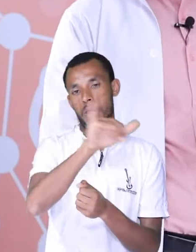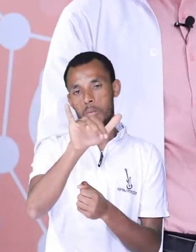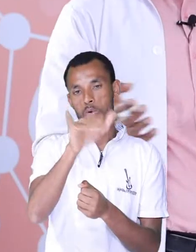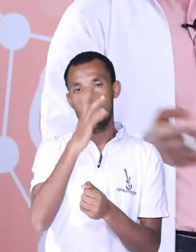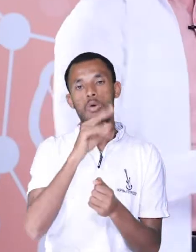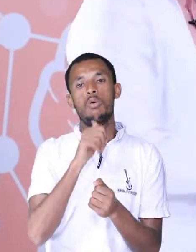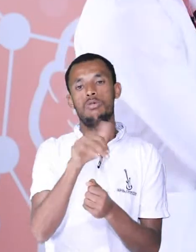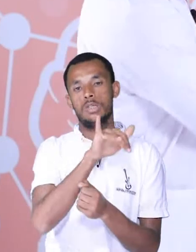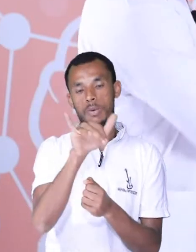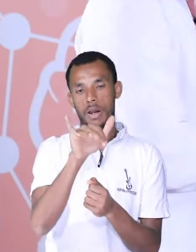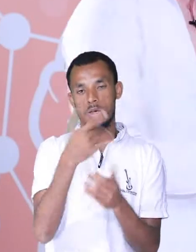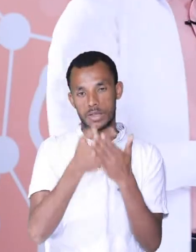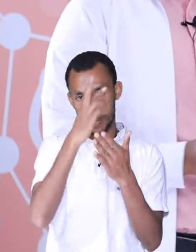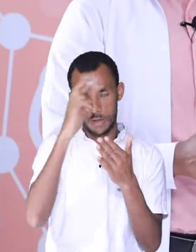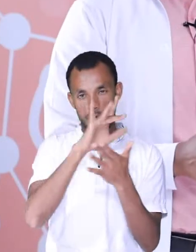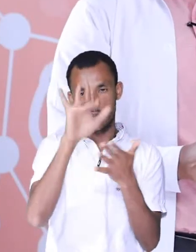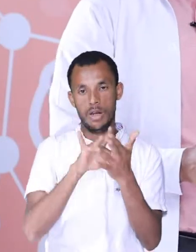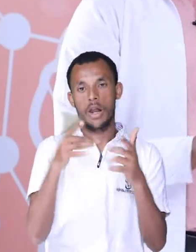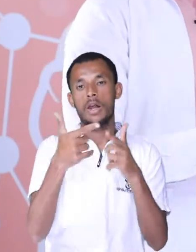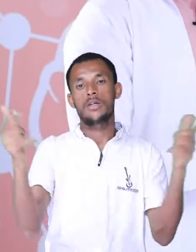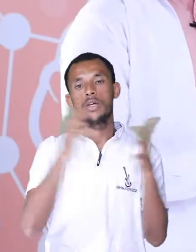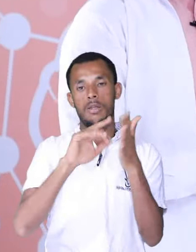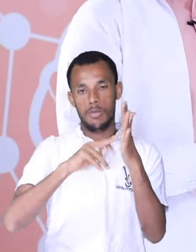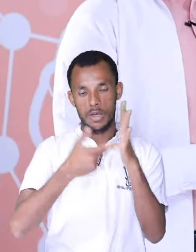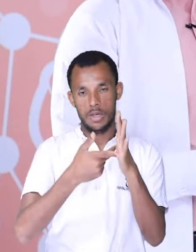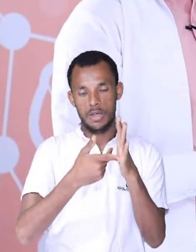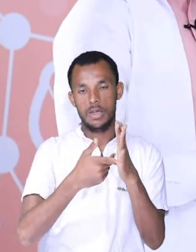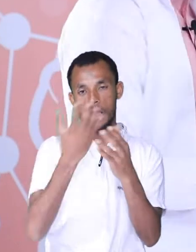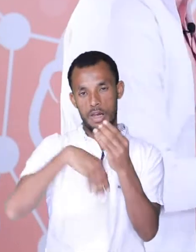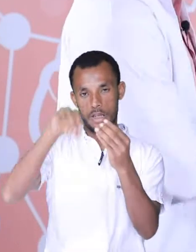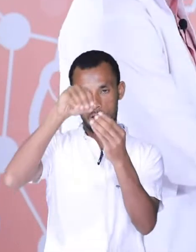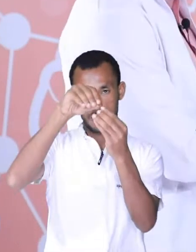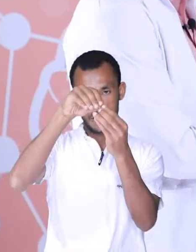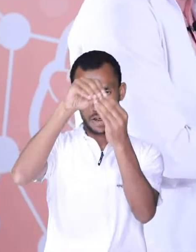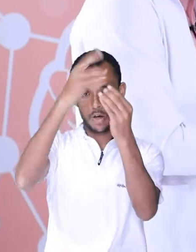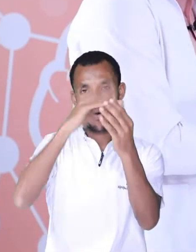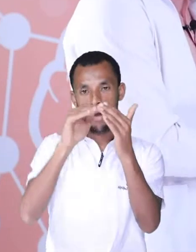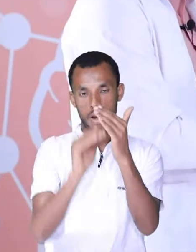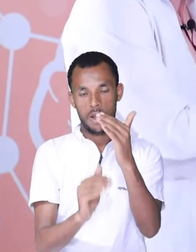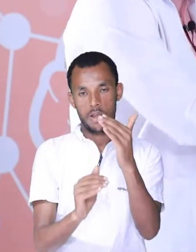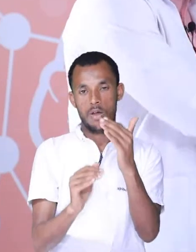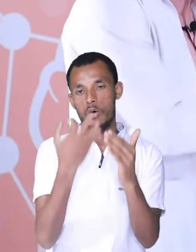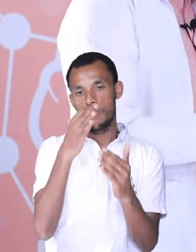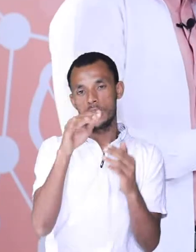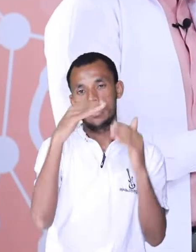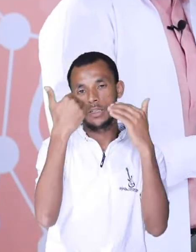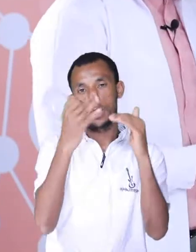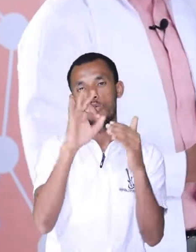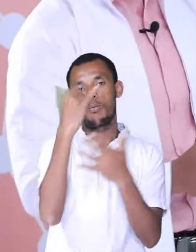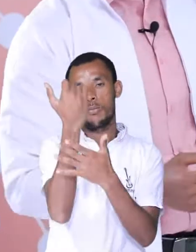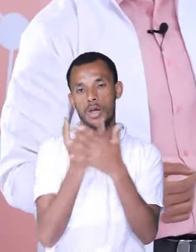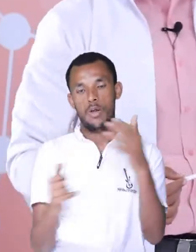similar. So, in the case of central enlargement, either increasing or decreasing of the size of the